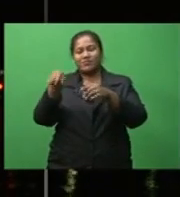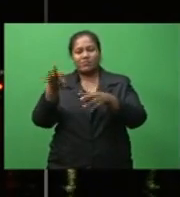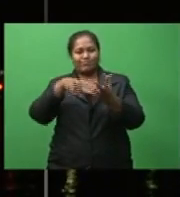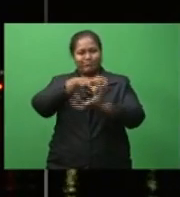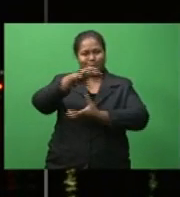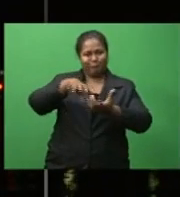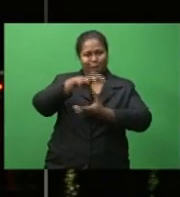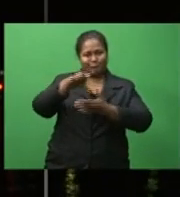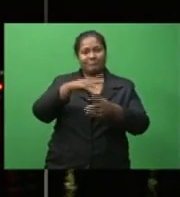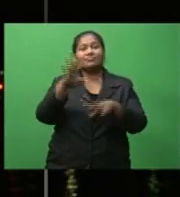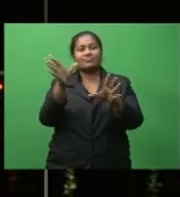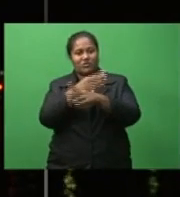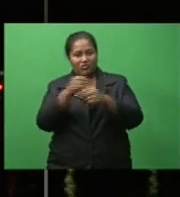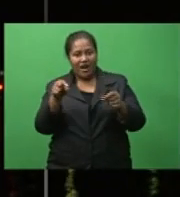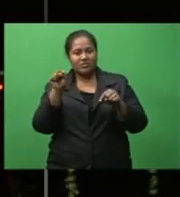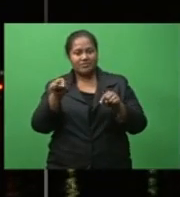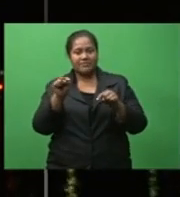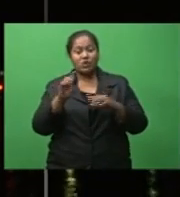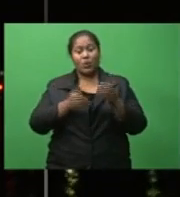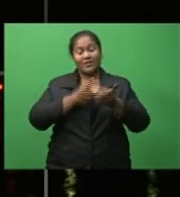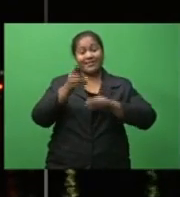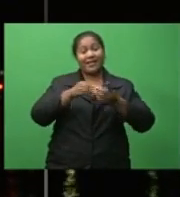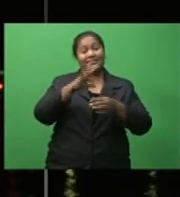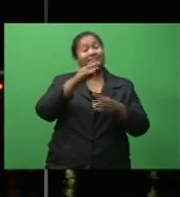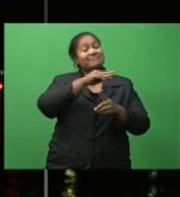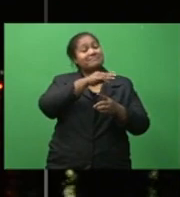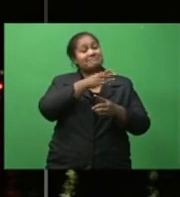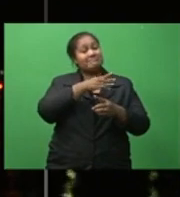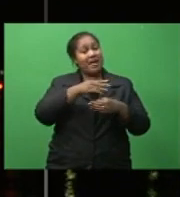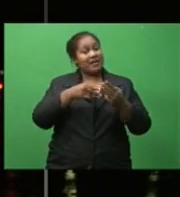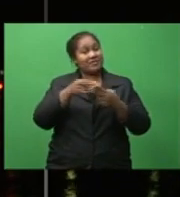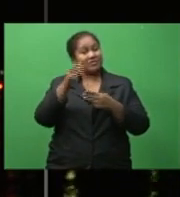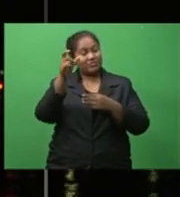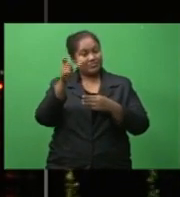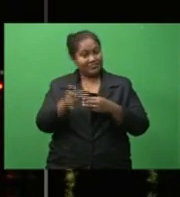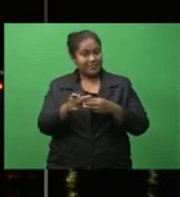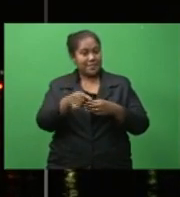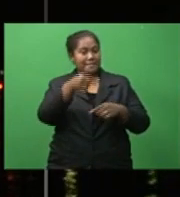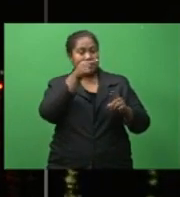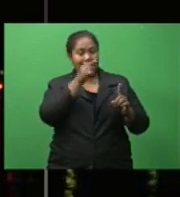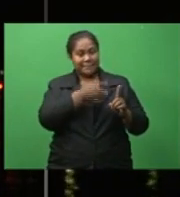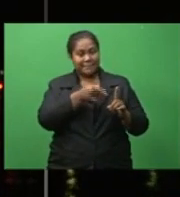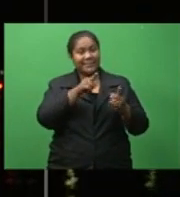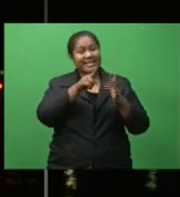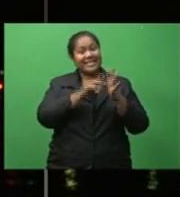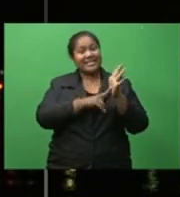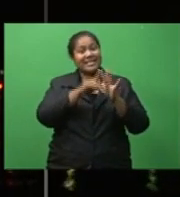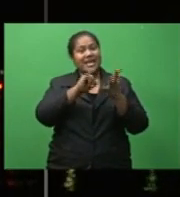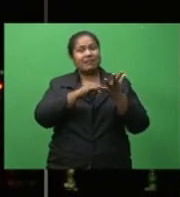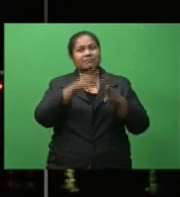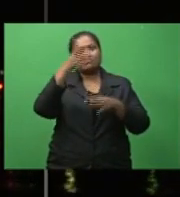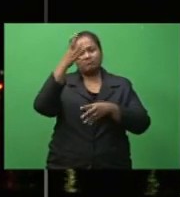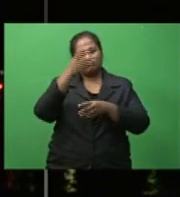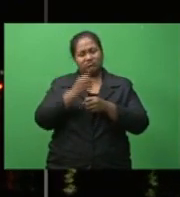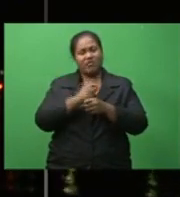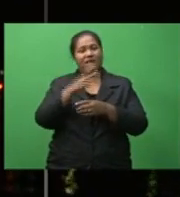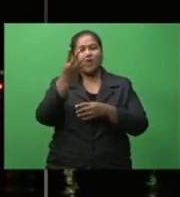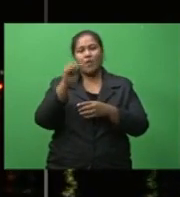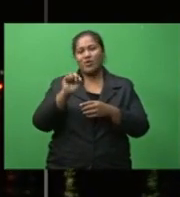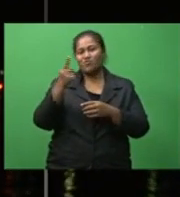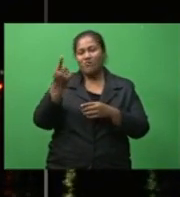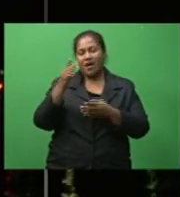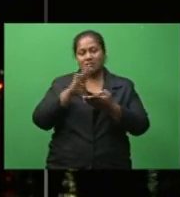Cyclone Harold. Disaster Management Minister Nisero Ratu says out of the total amount, $4.1 million was